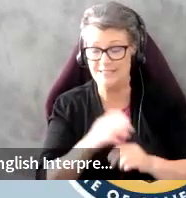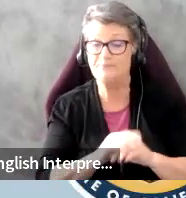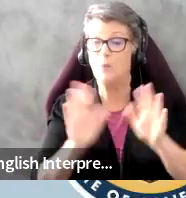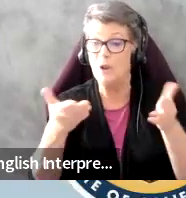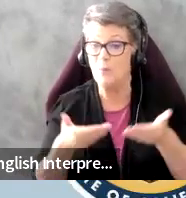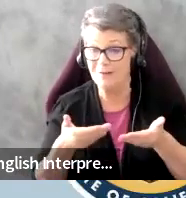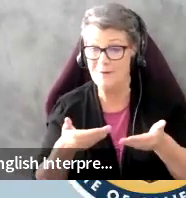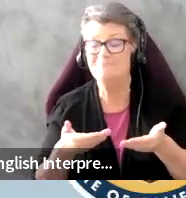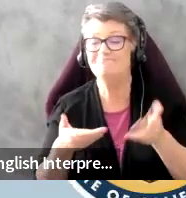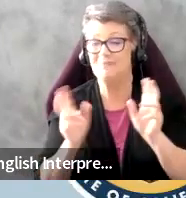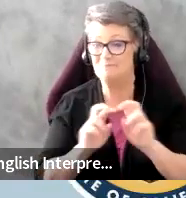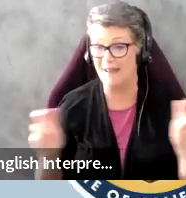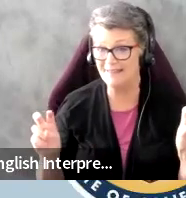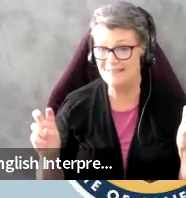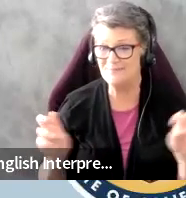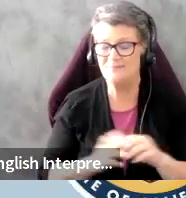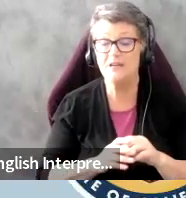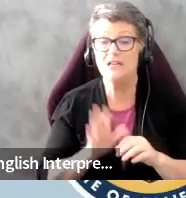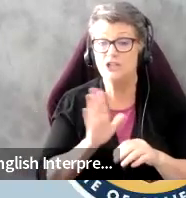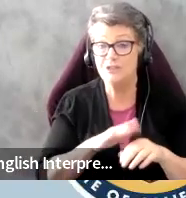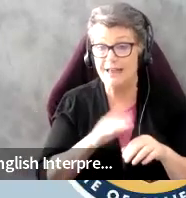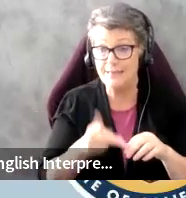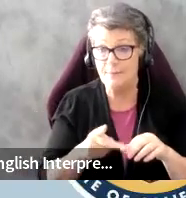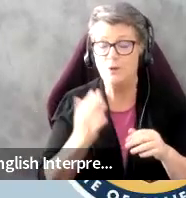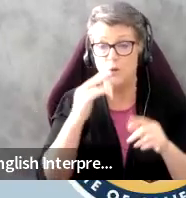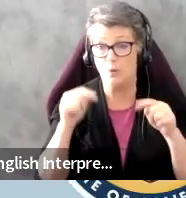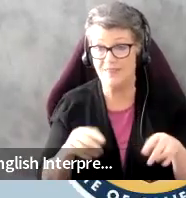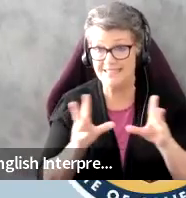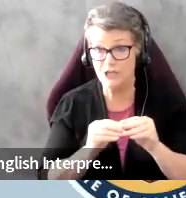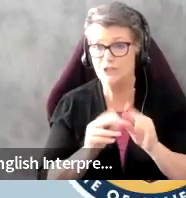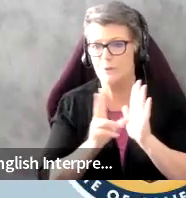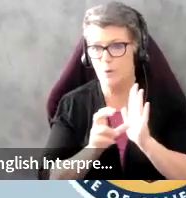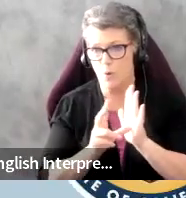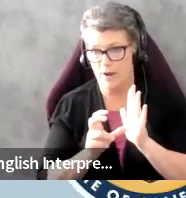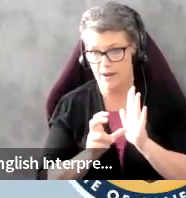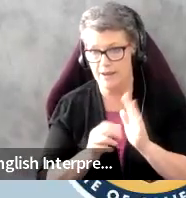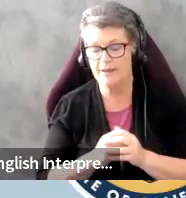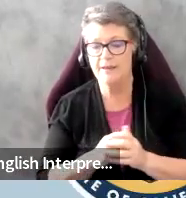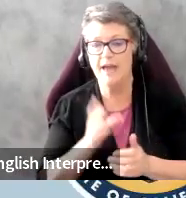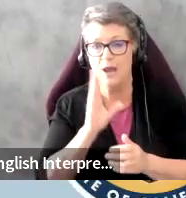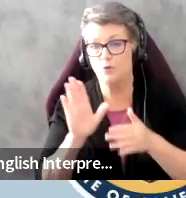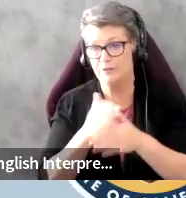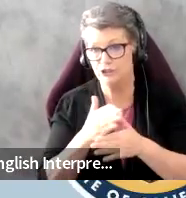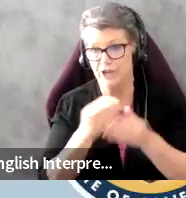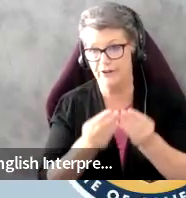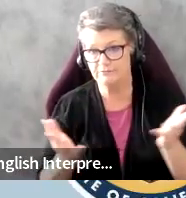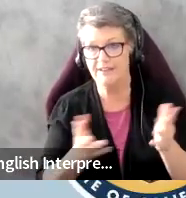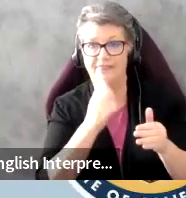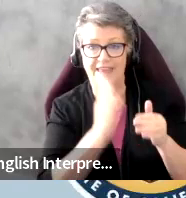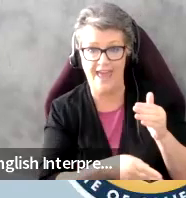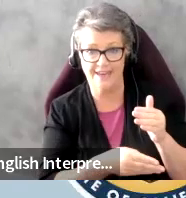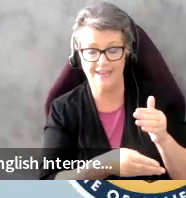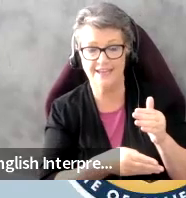our panelists. Just a heads up, just know that this session is being recorded and will be shared out at the end